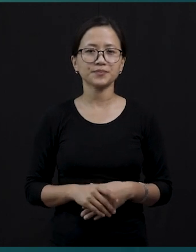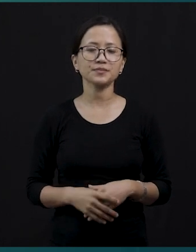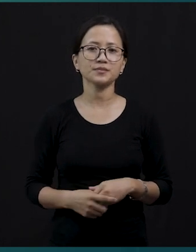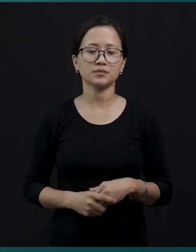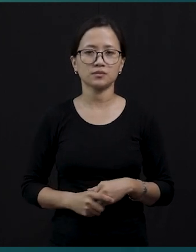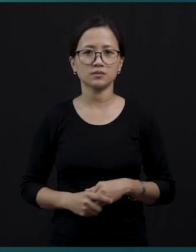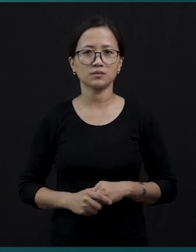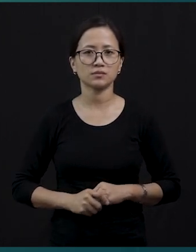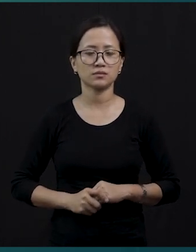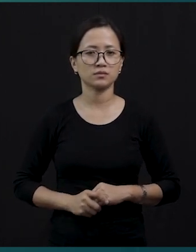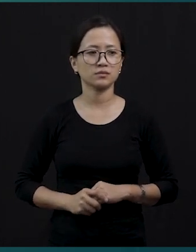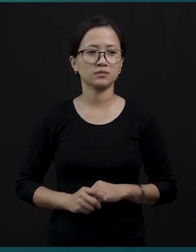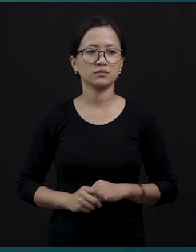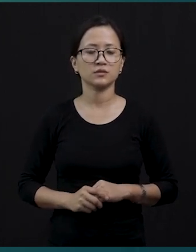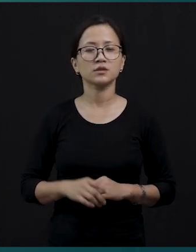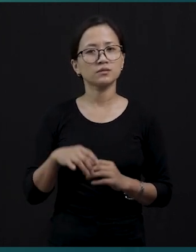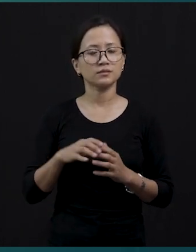4. So, it is